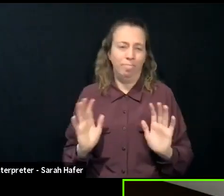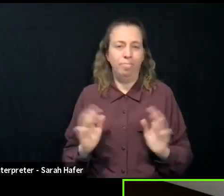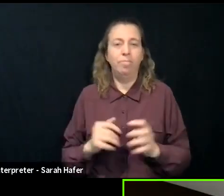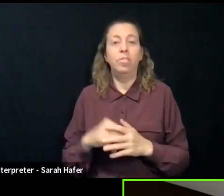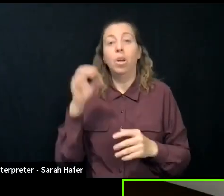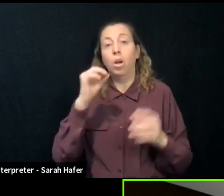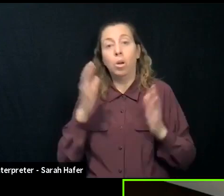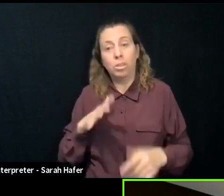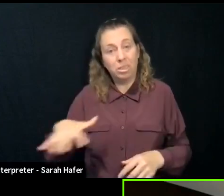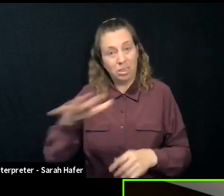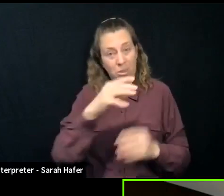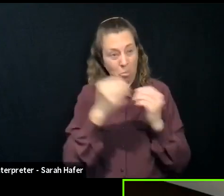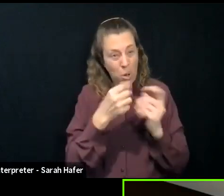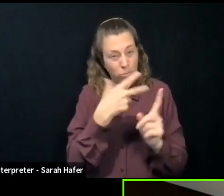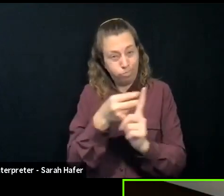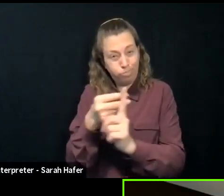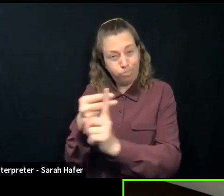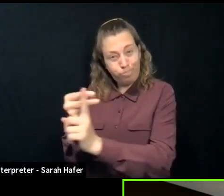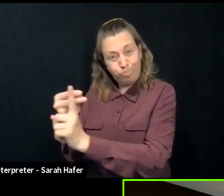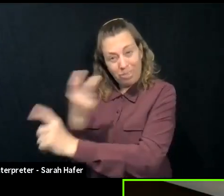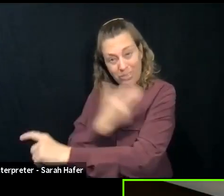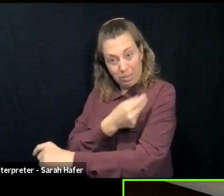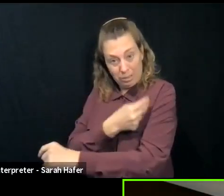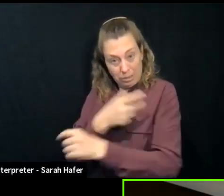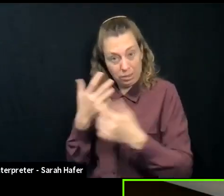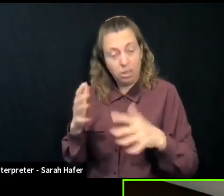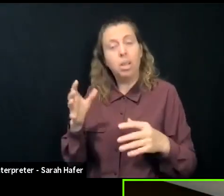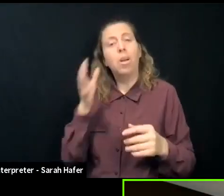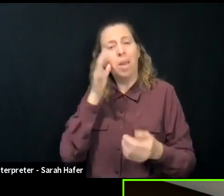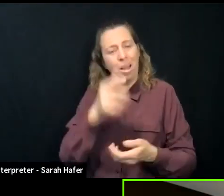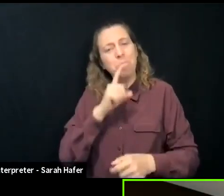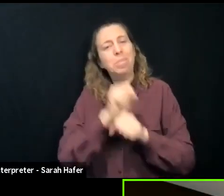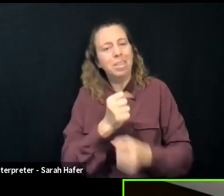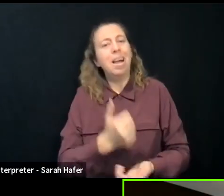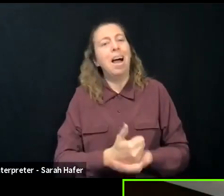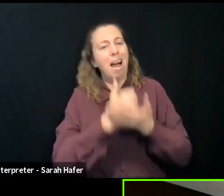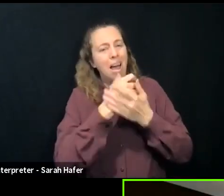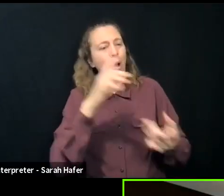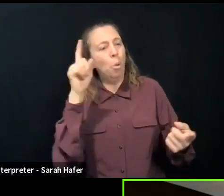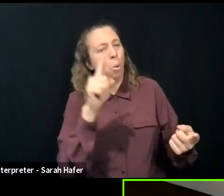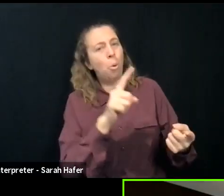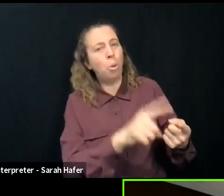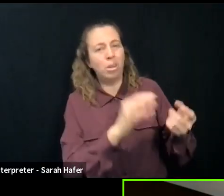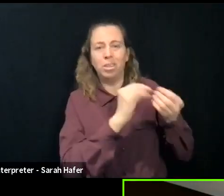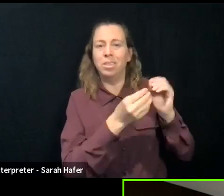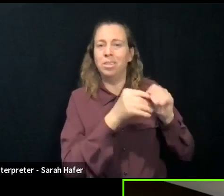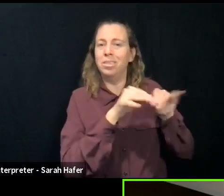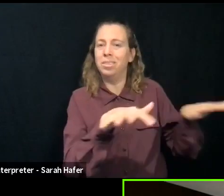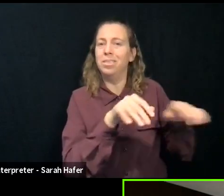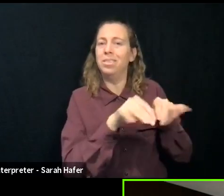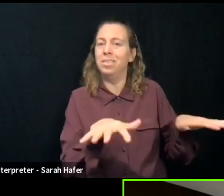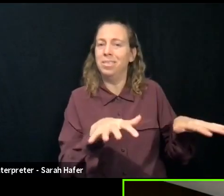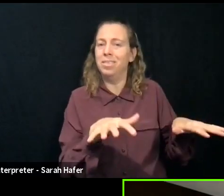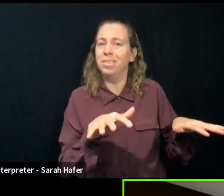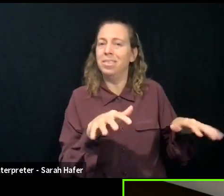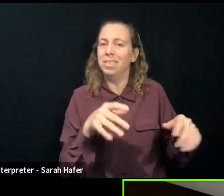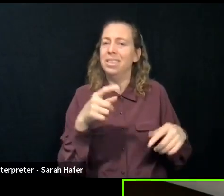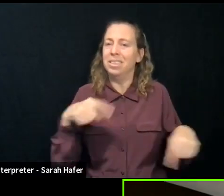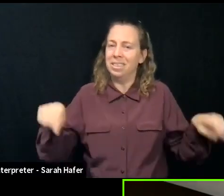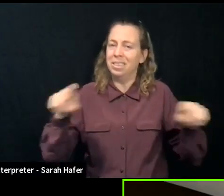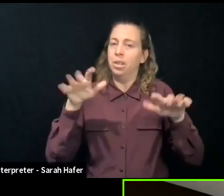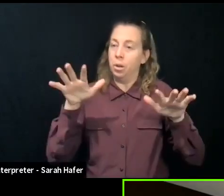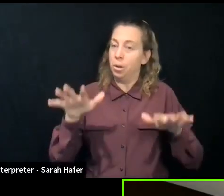will improve. There will be fewer cases of COVID-19, and we can all return to a more normal way of life.